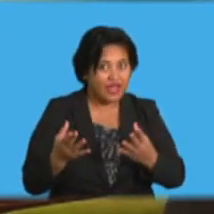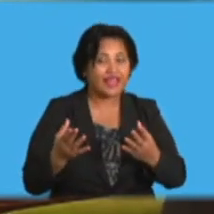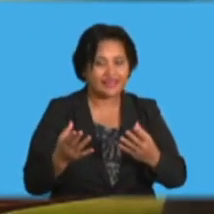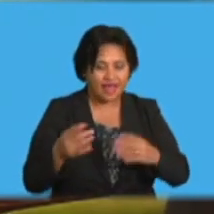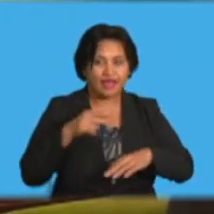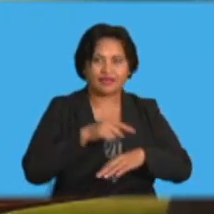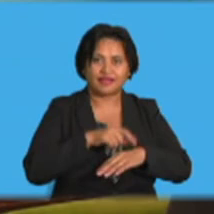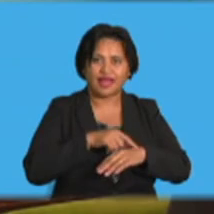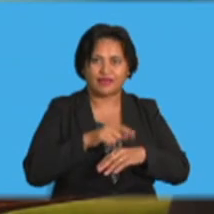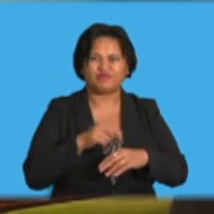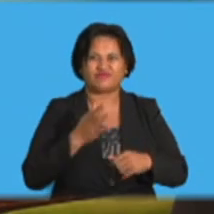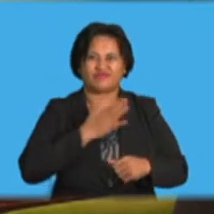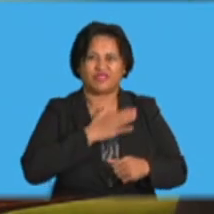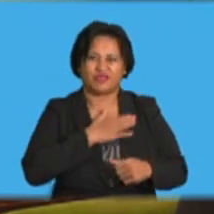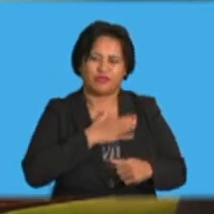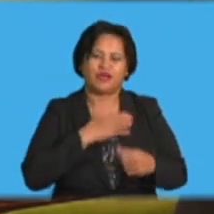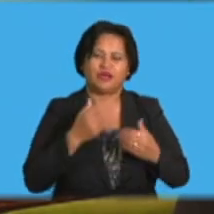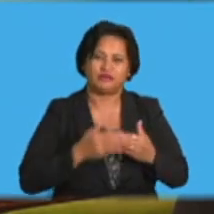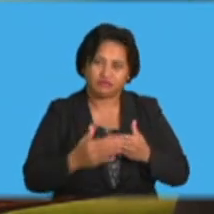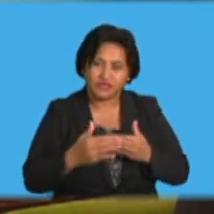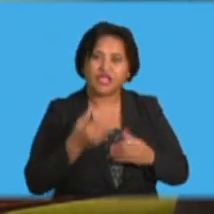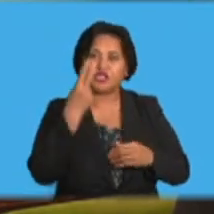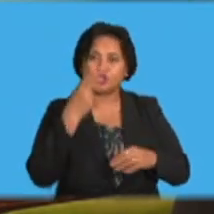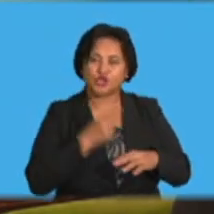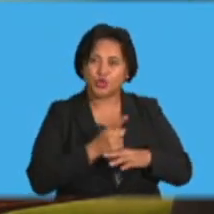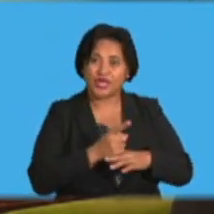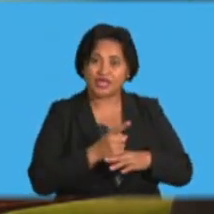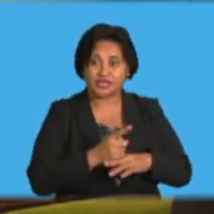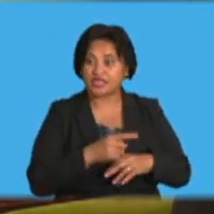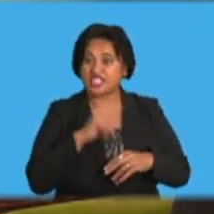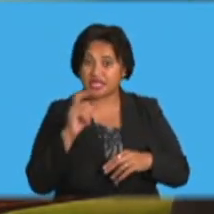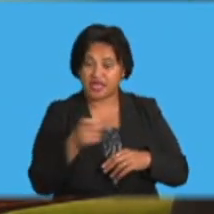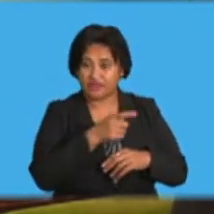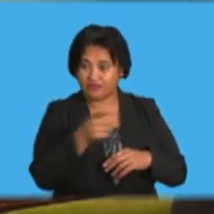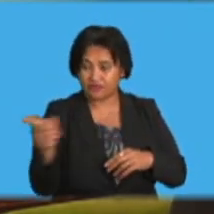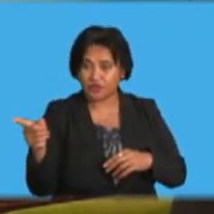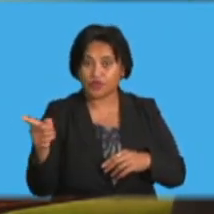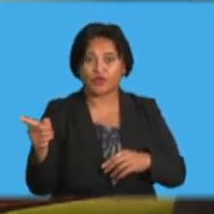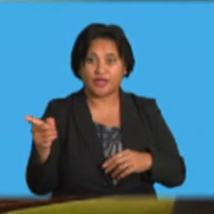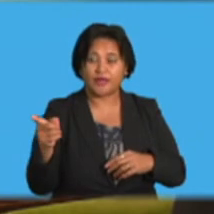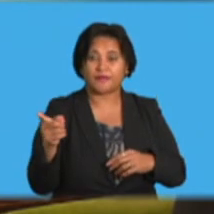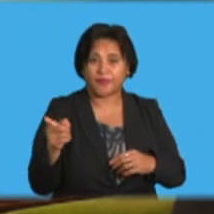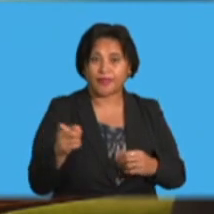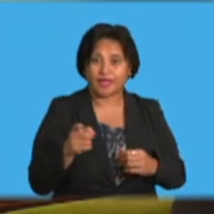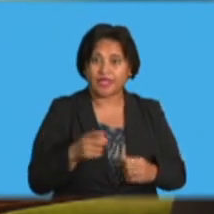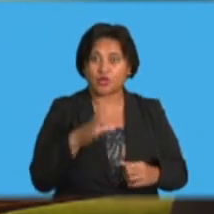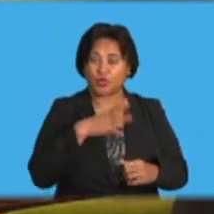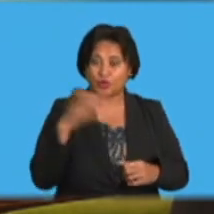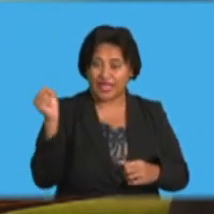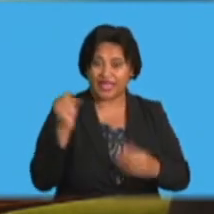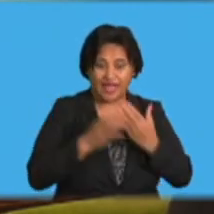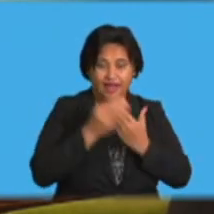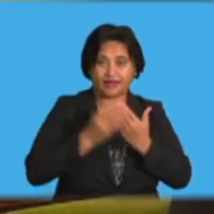period for 2 weeks. So essentially we're saying to anybody that if you have actually taken a card